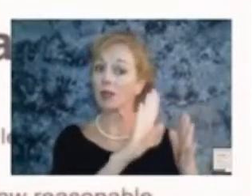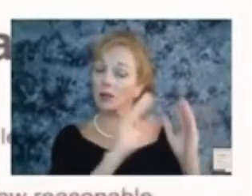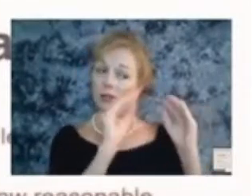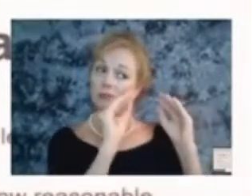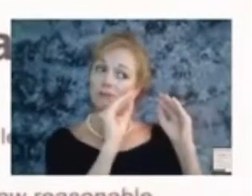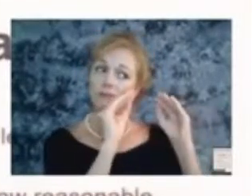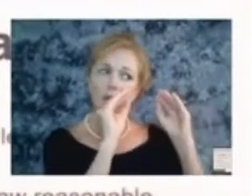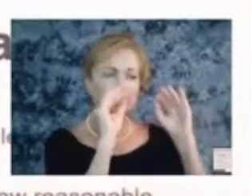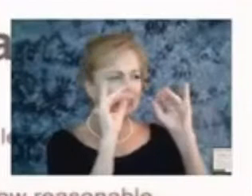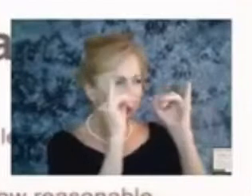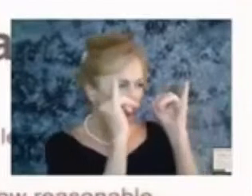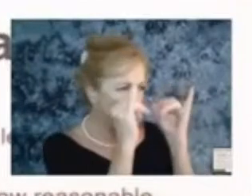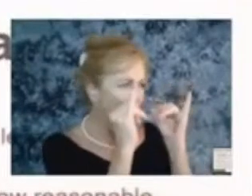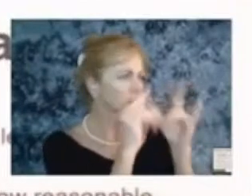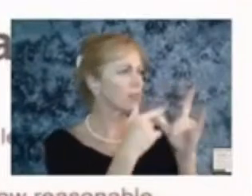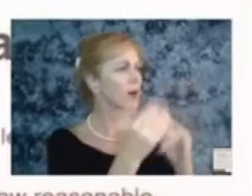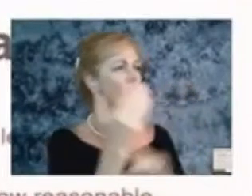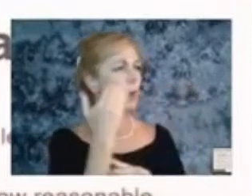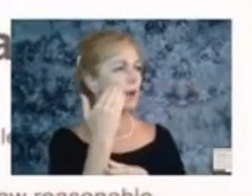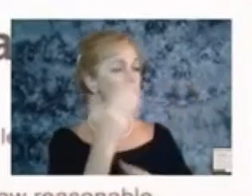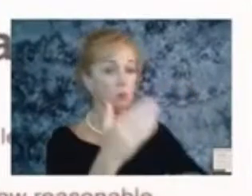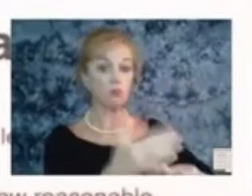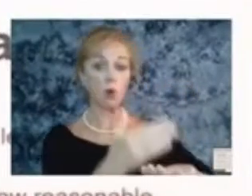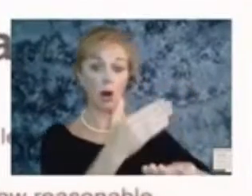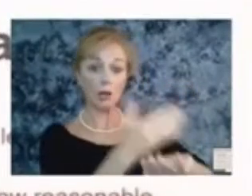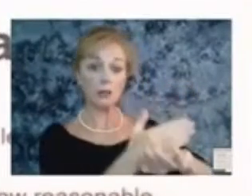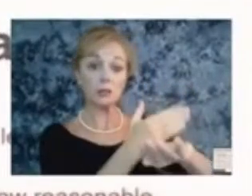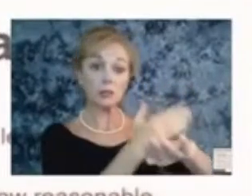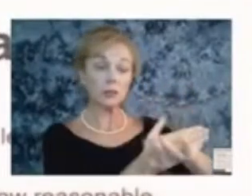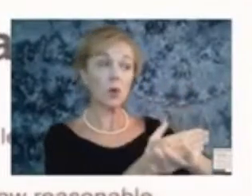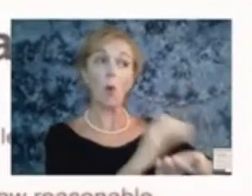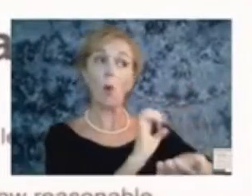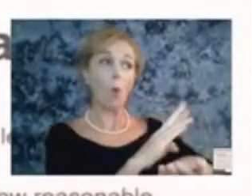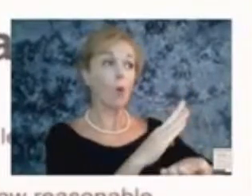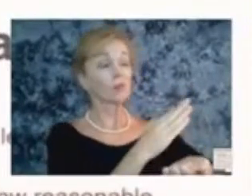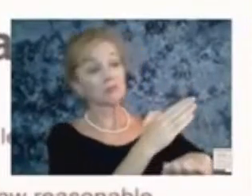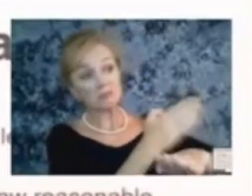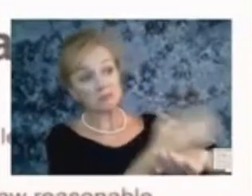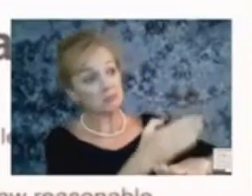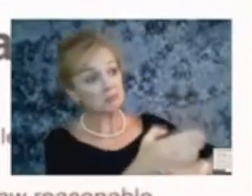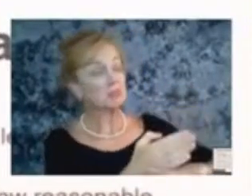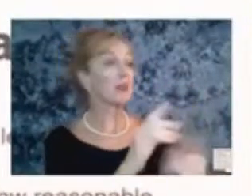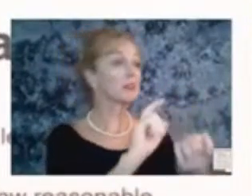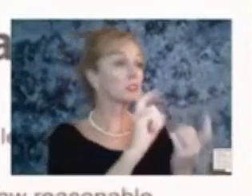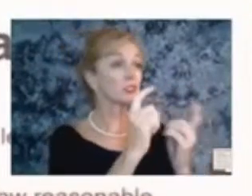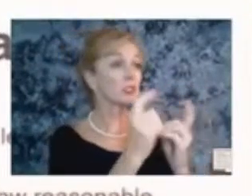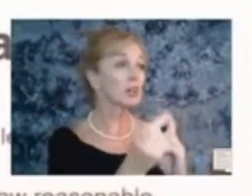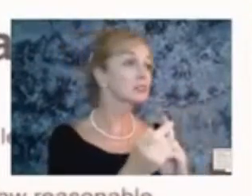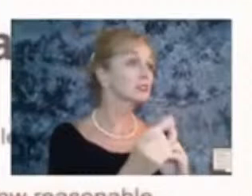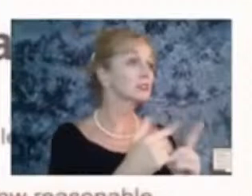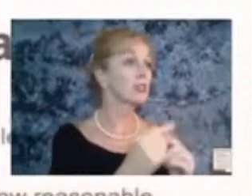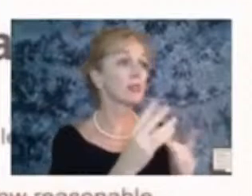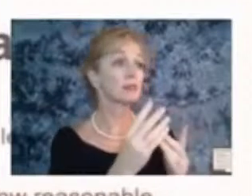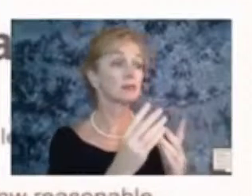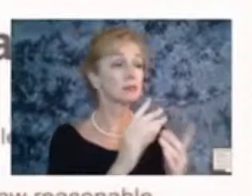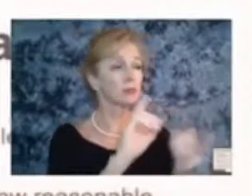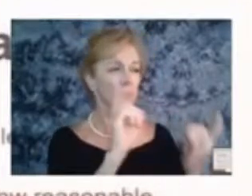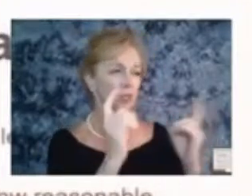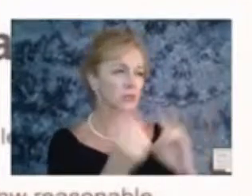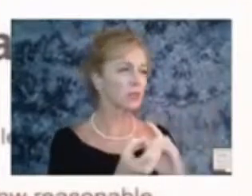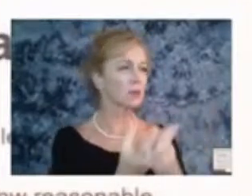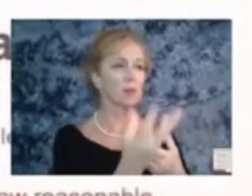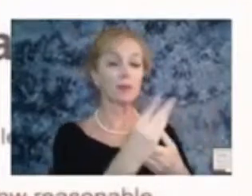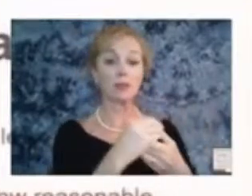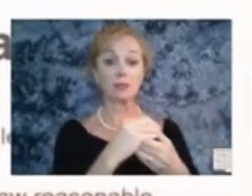they are aware of their progress or their lack thereof so they can make meaningful adjustments to their participation and their engagement,